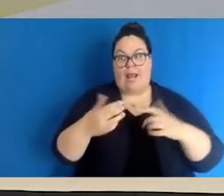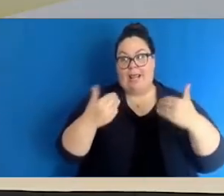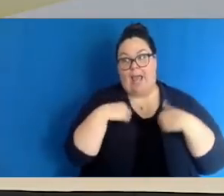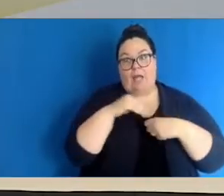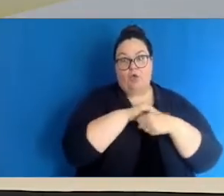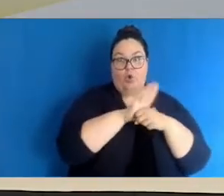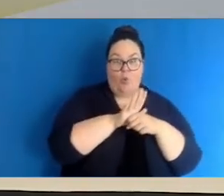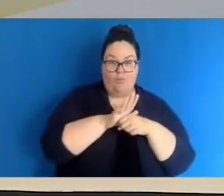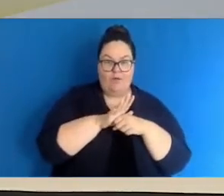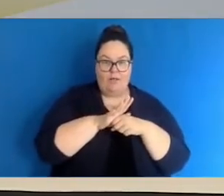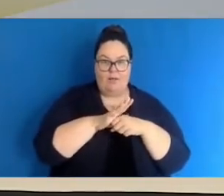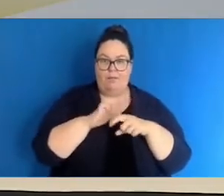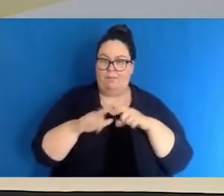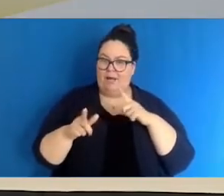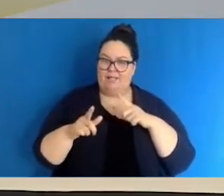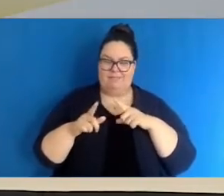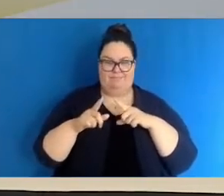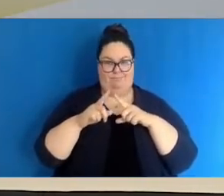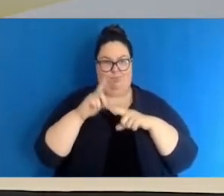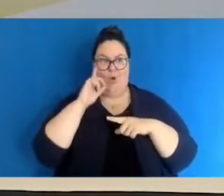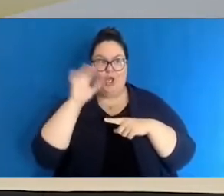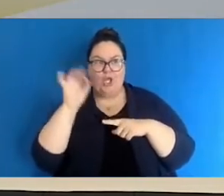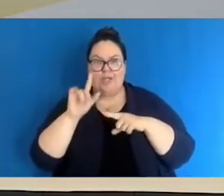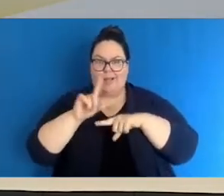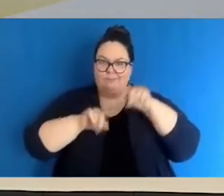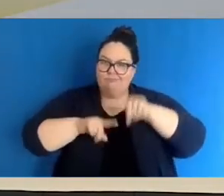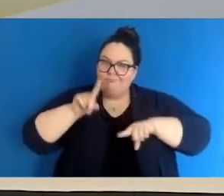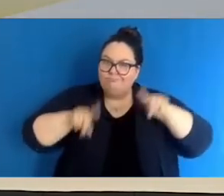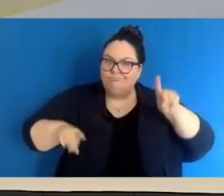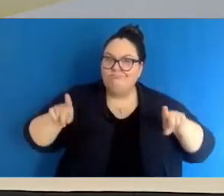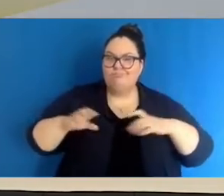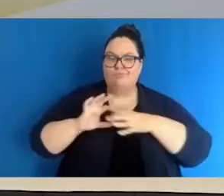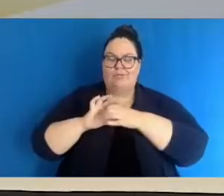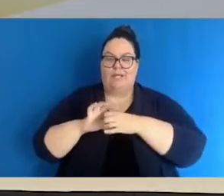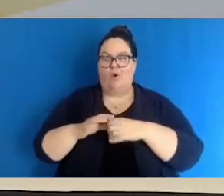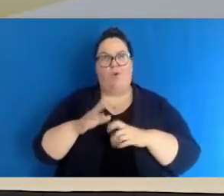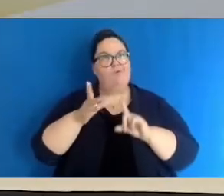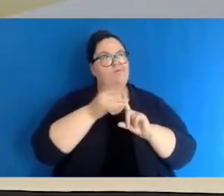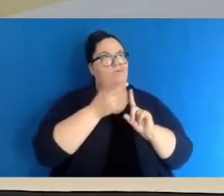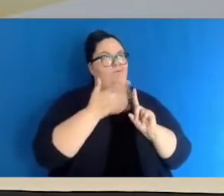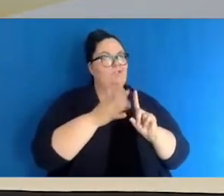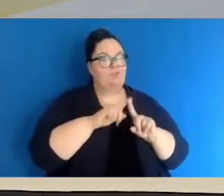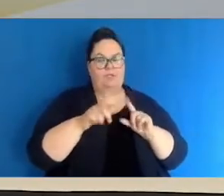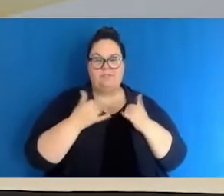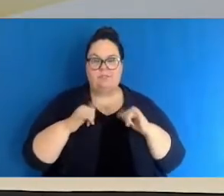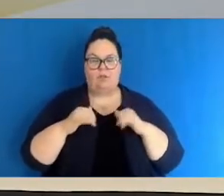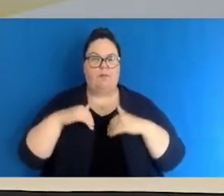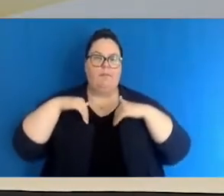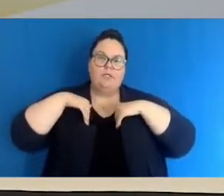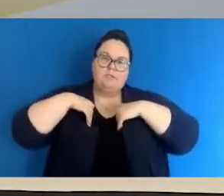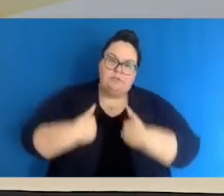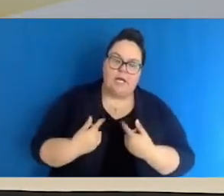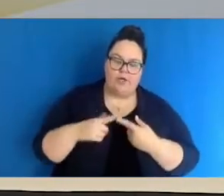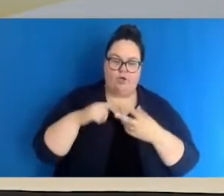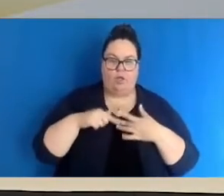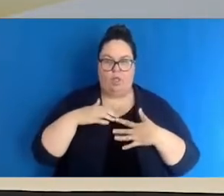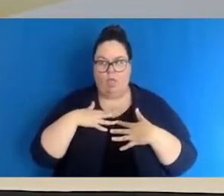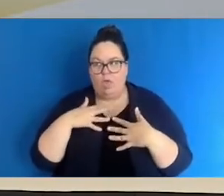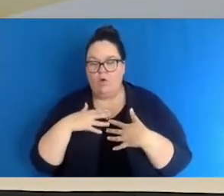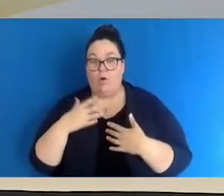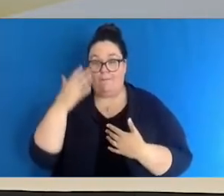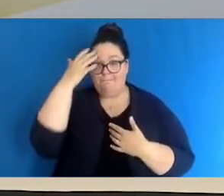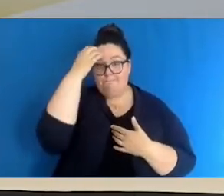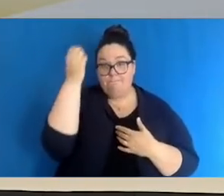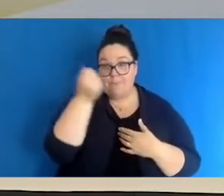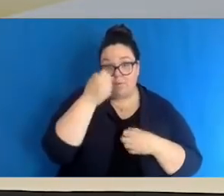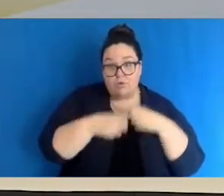date, there are a huge range of symptoms associated with post-COVID condition, ranging from fatigue to shortness of breath to memory problems